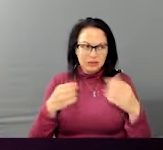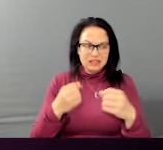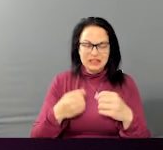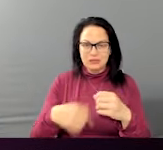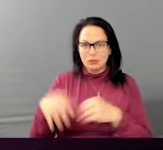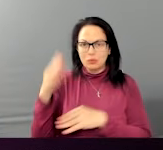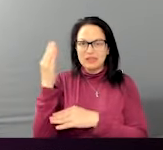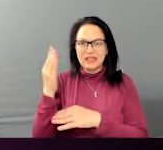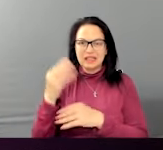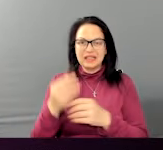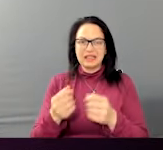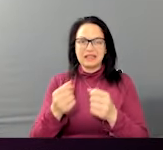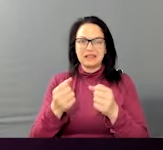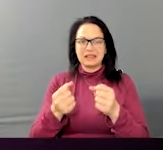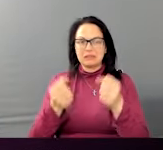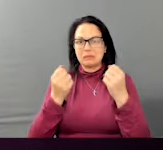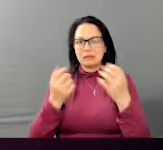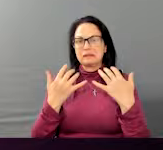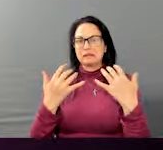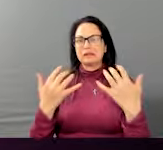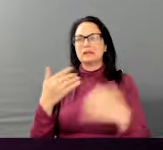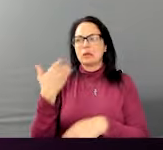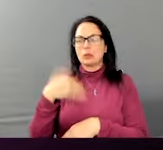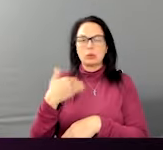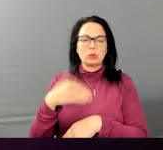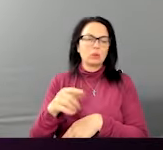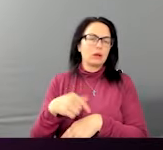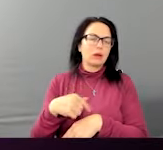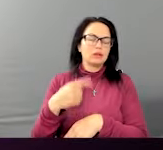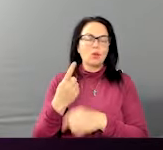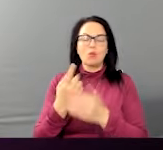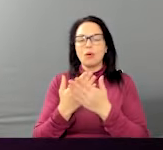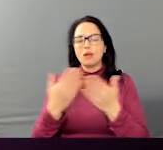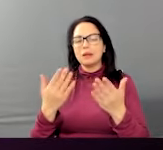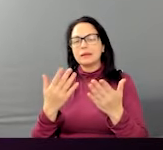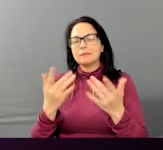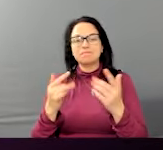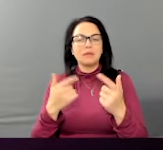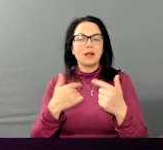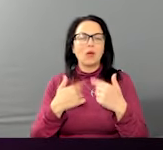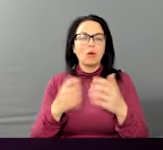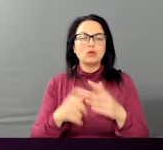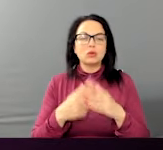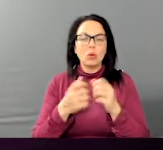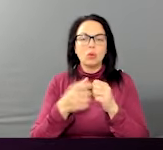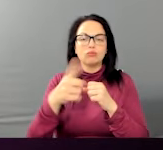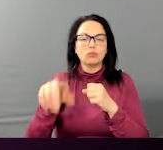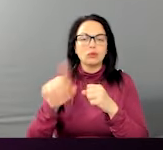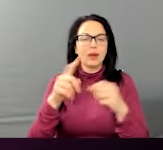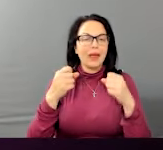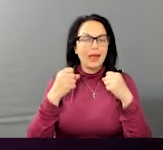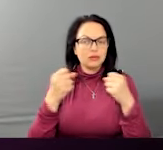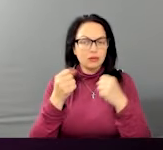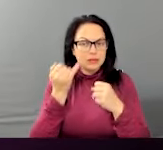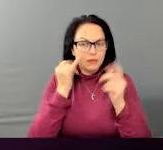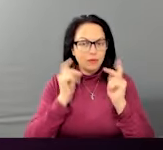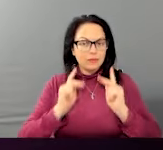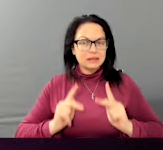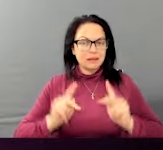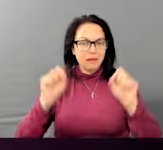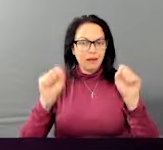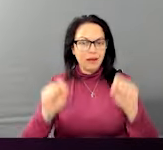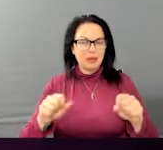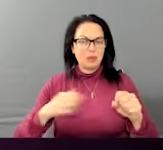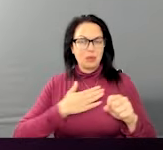do something that will make your day awesome, and that is to exercise. If you're physically able, I'd love for you to please stand.